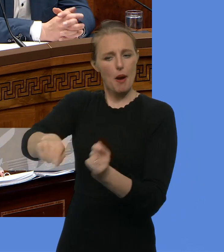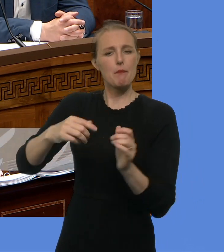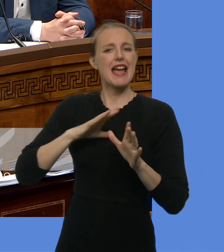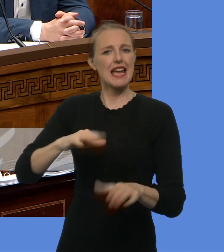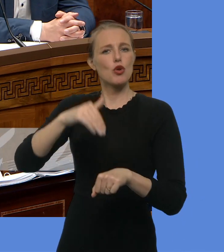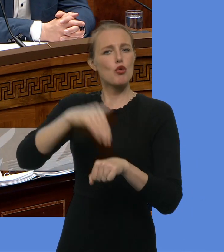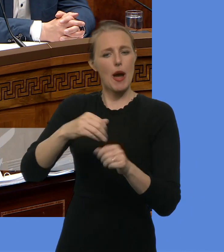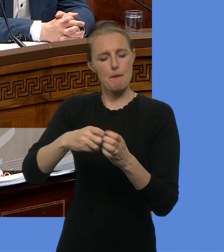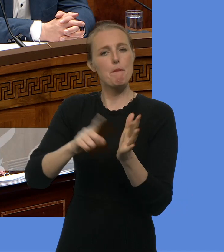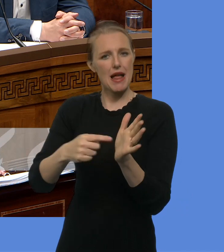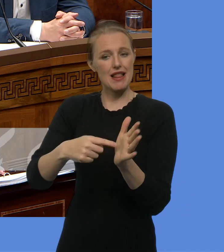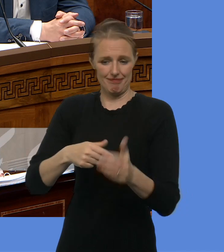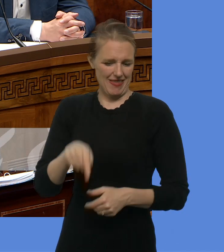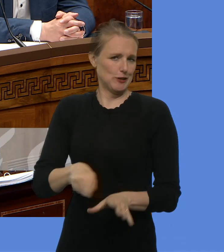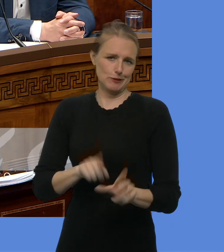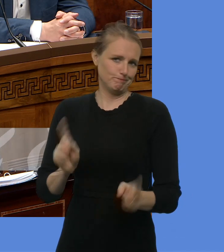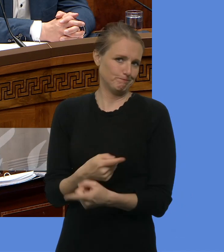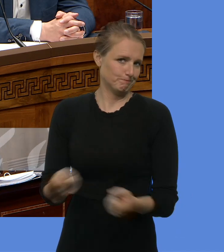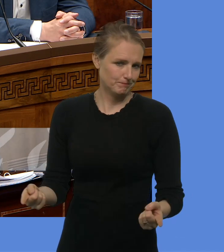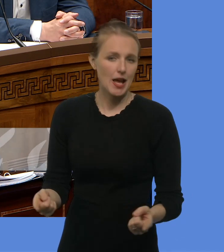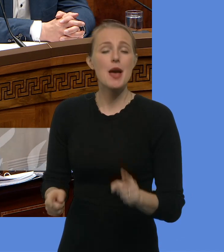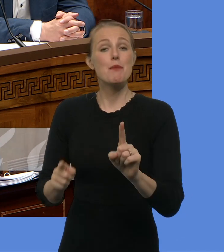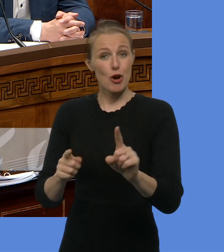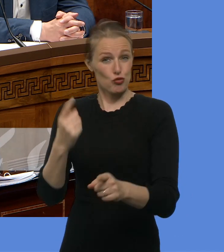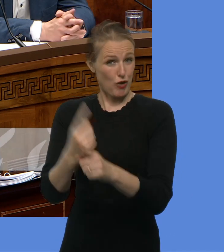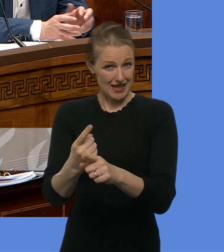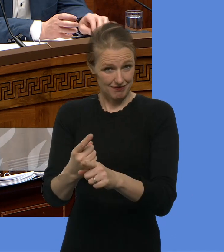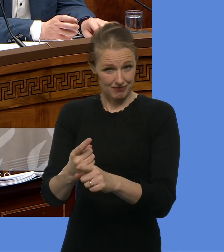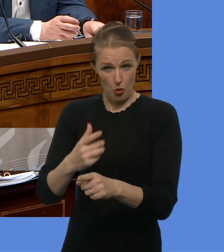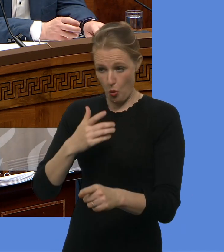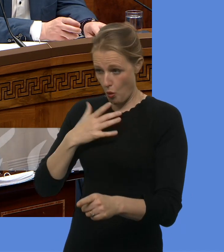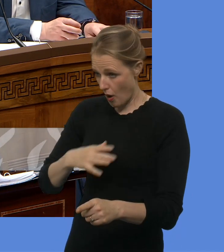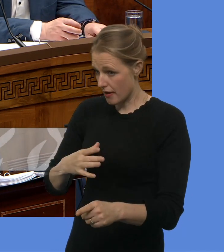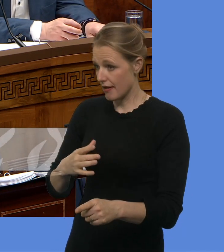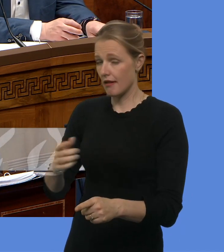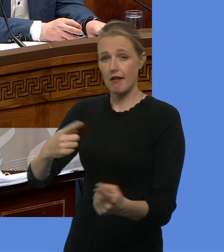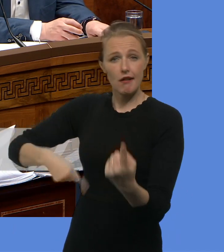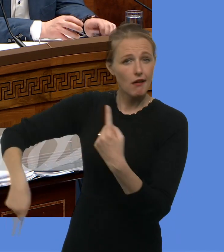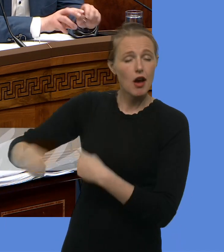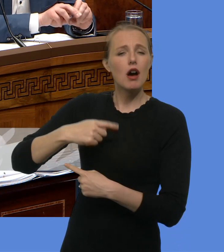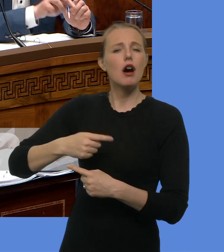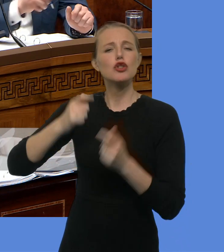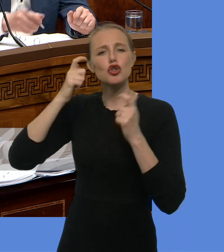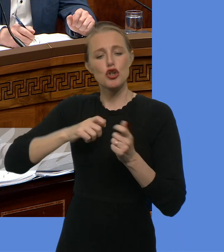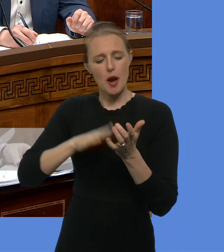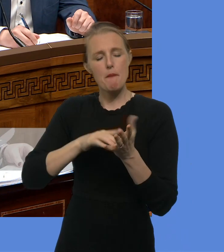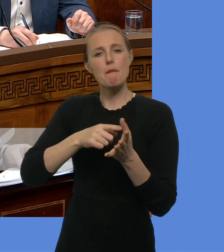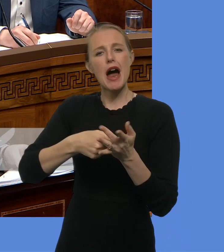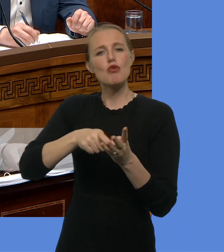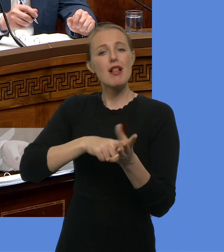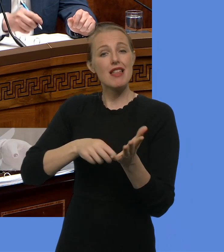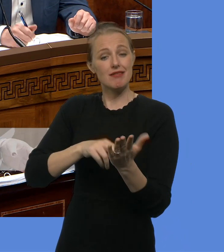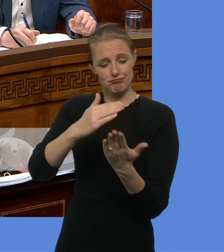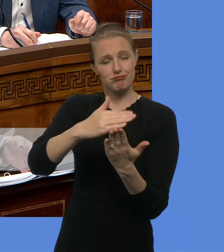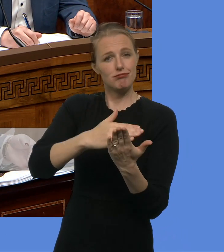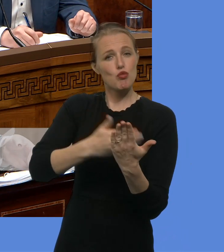we are trying to do is look to those areas which Judge Marinan set out in his report around